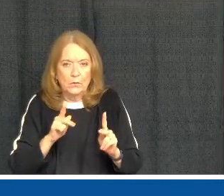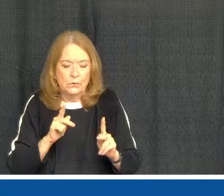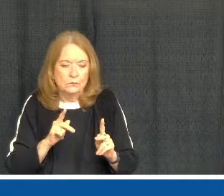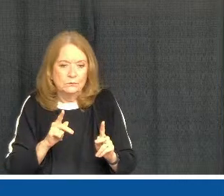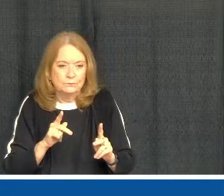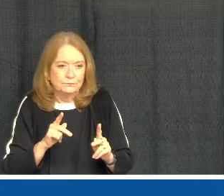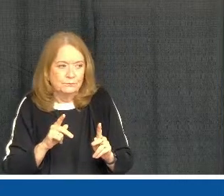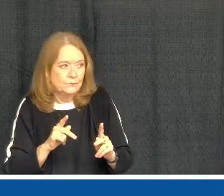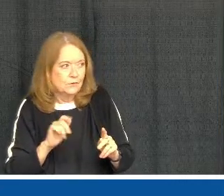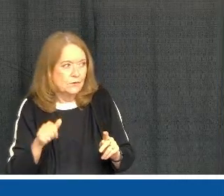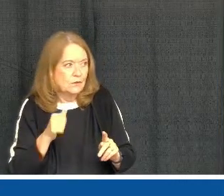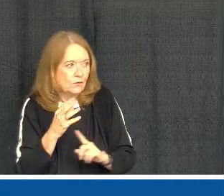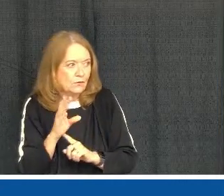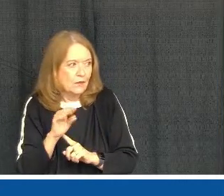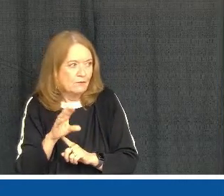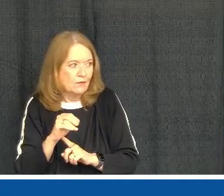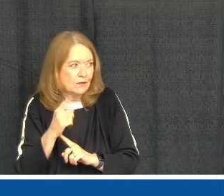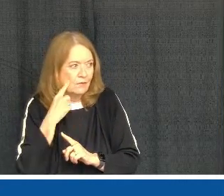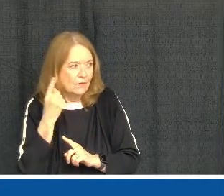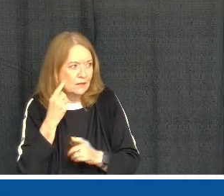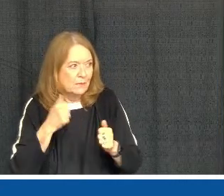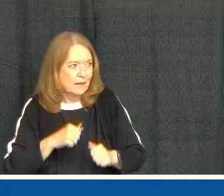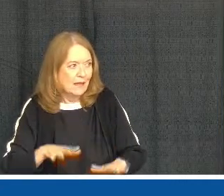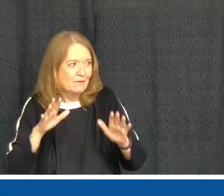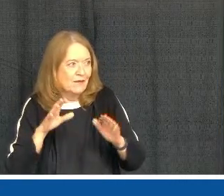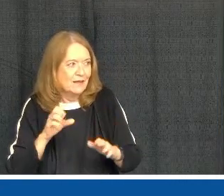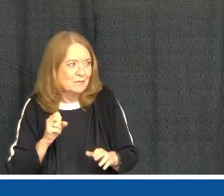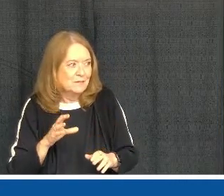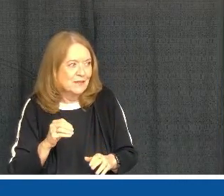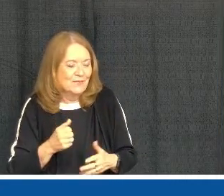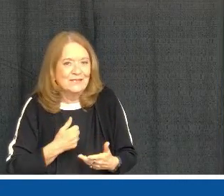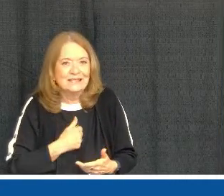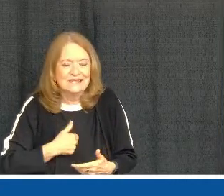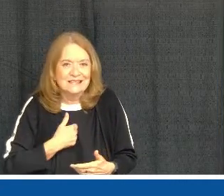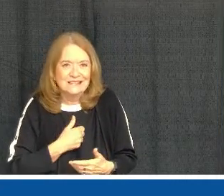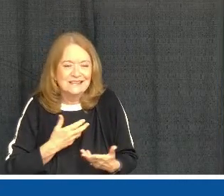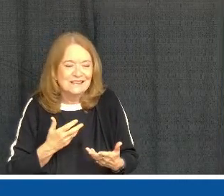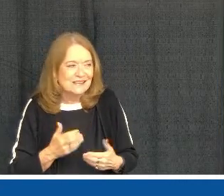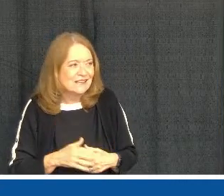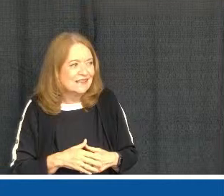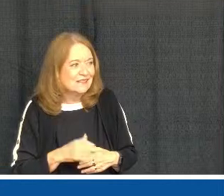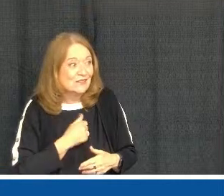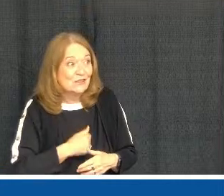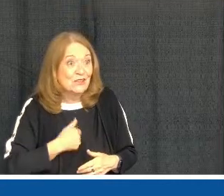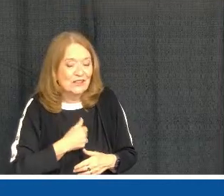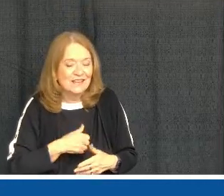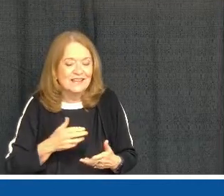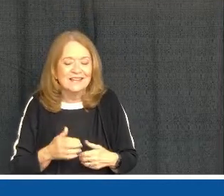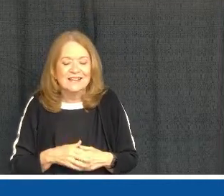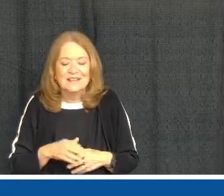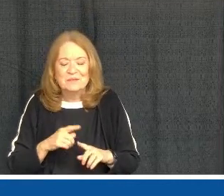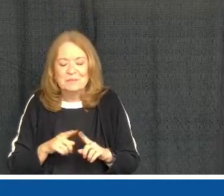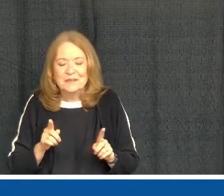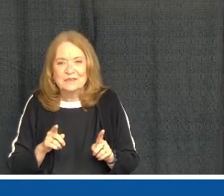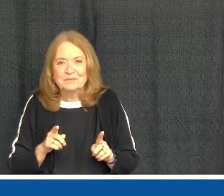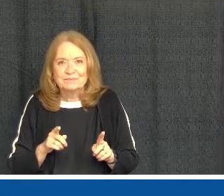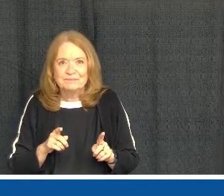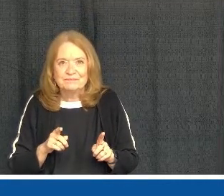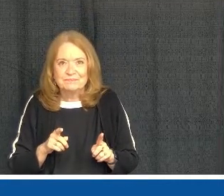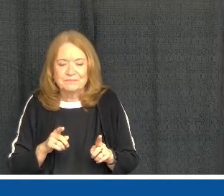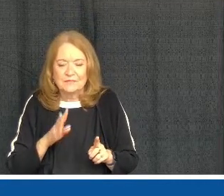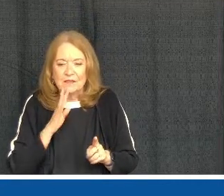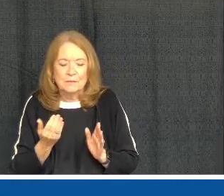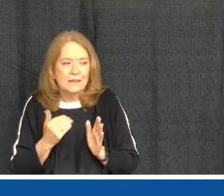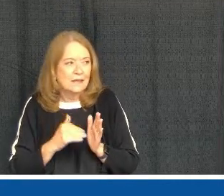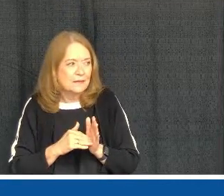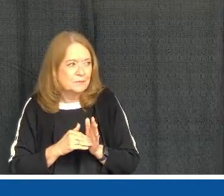another light flashing, and I think somebody gave up as well, but, sorry. But I'll speak again in a